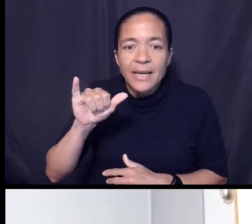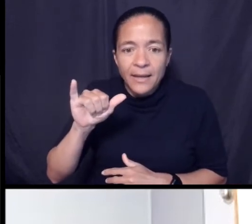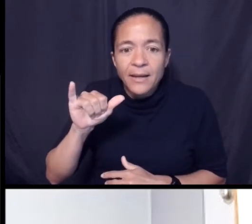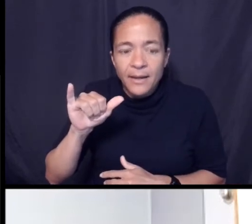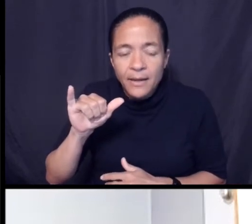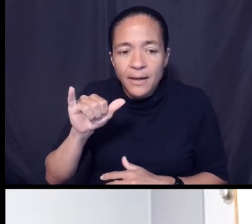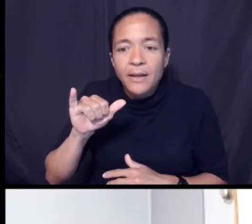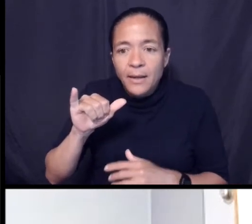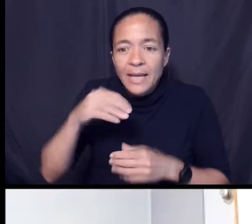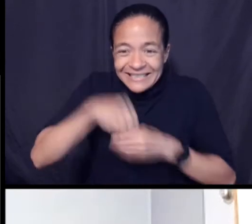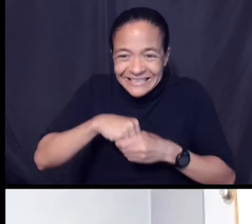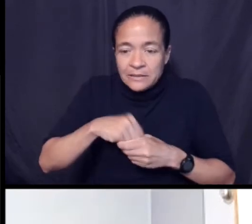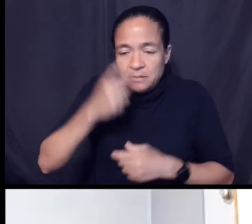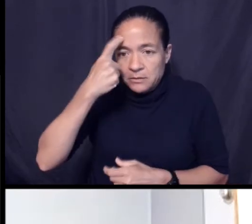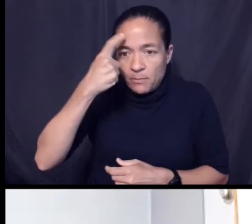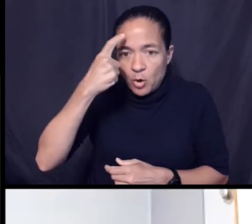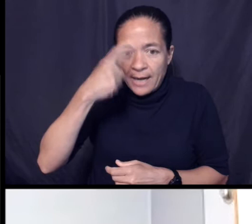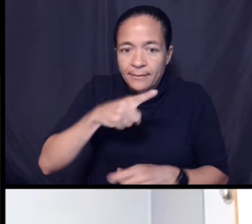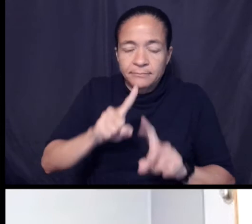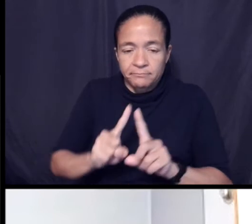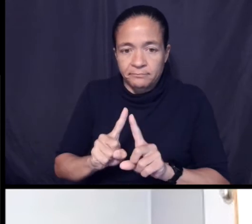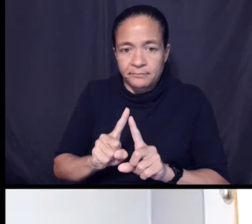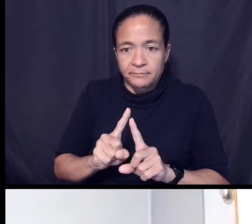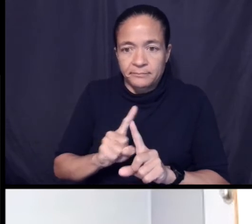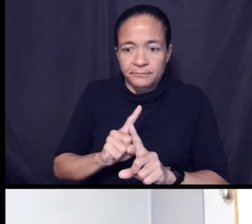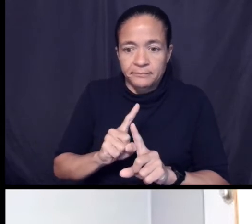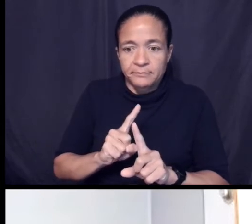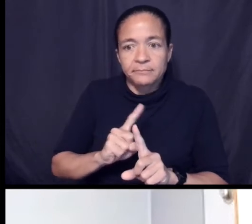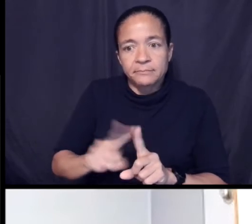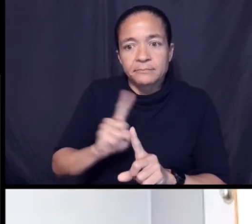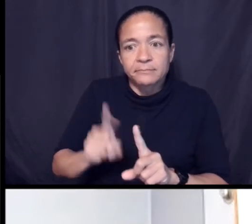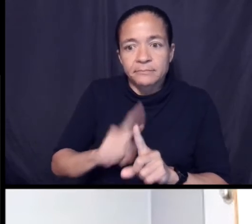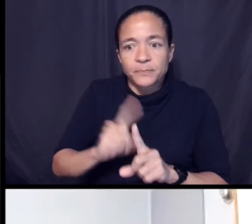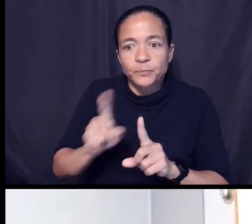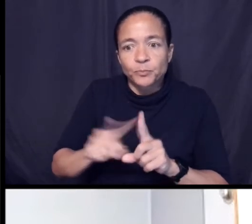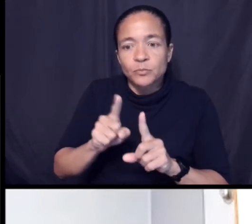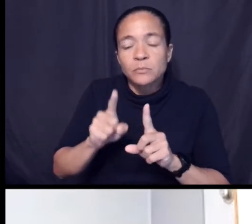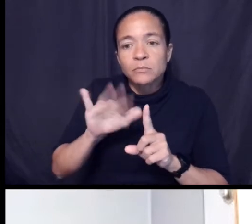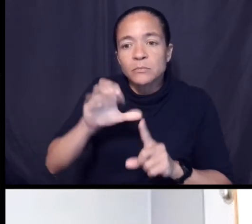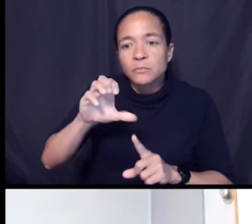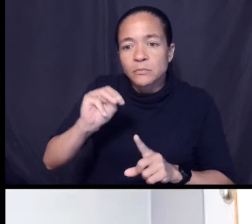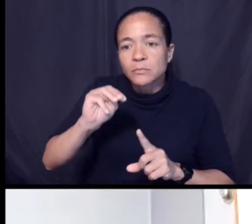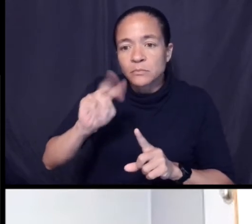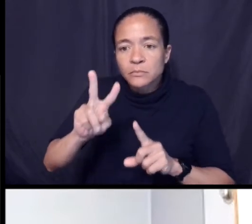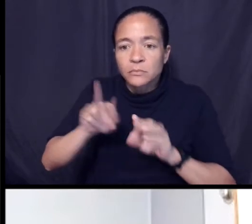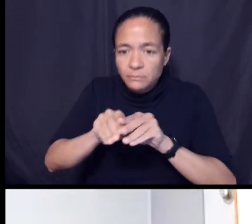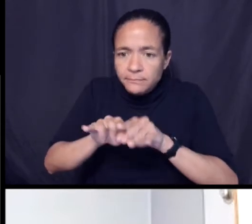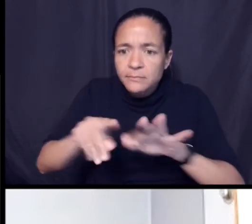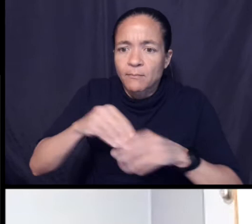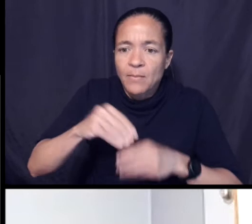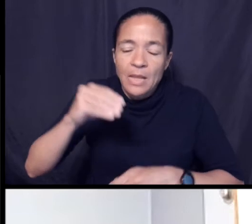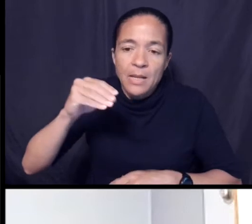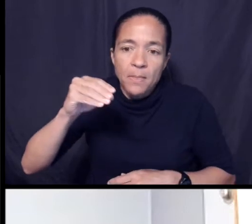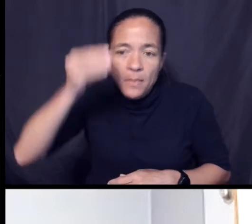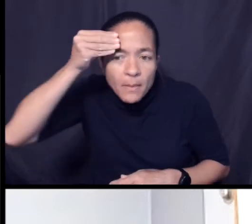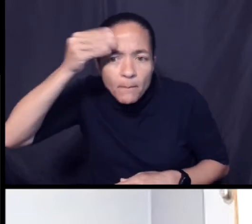as schizencephaly, which is a cleft in the brain. All these three are forms of just cortical brain malformations, which are related